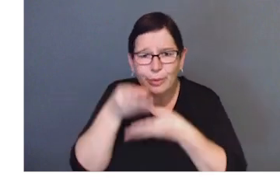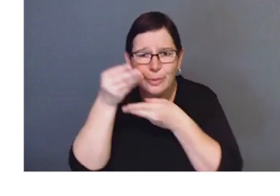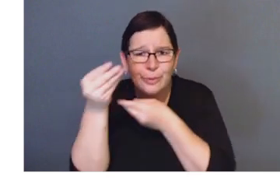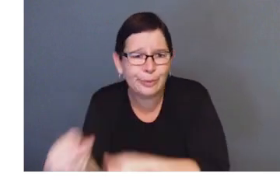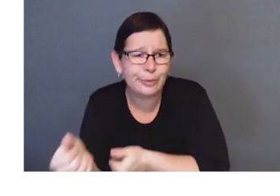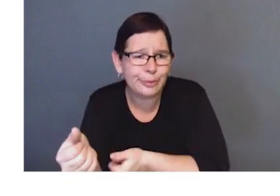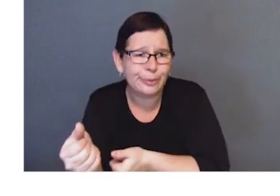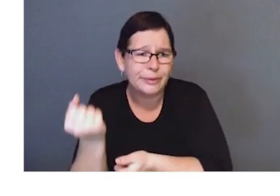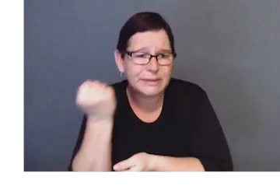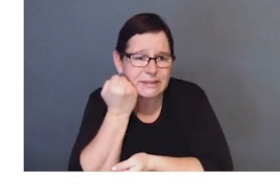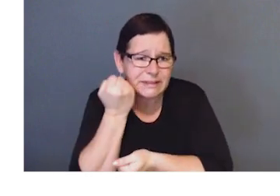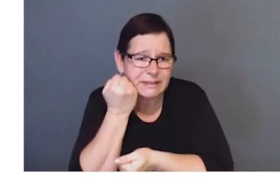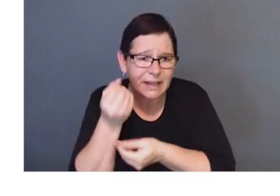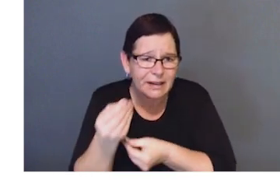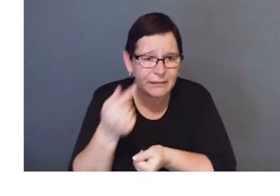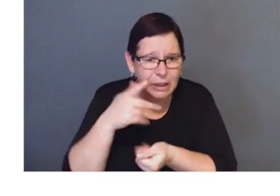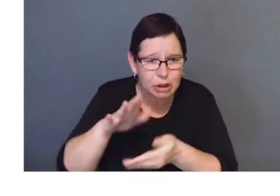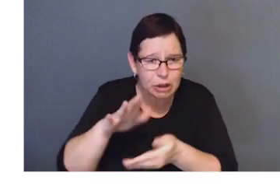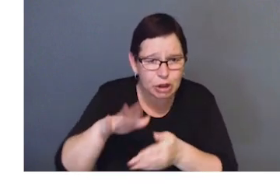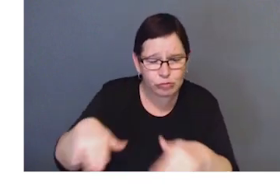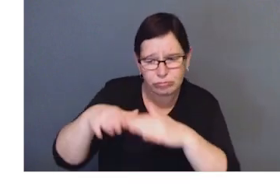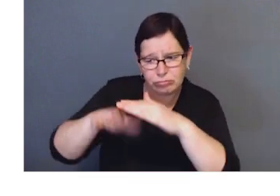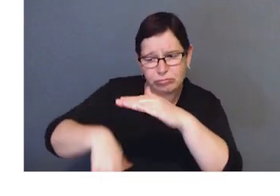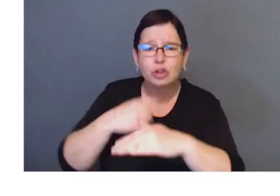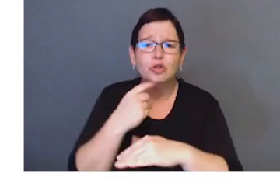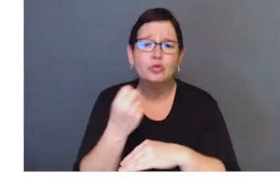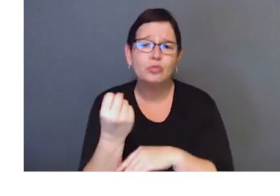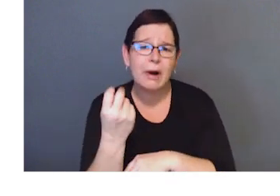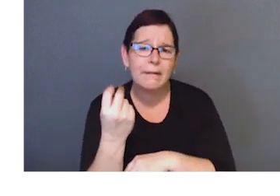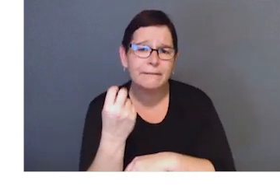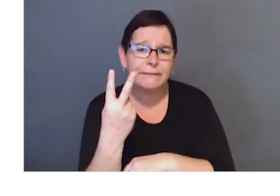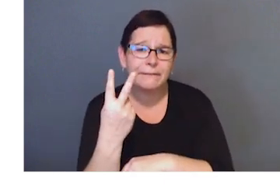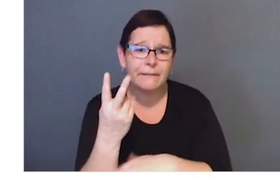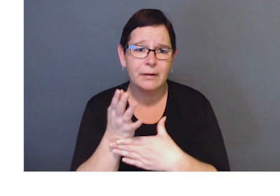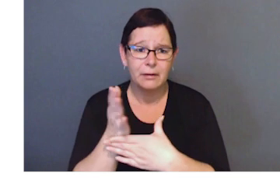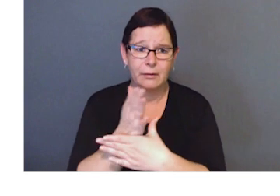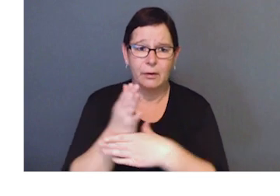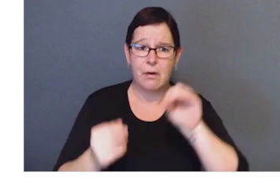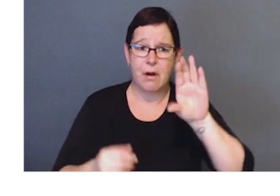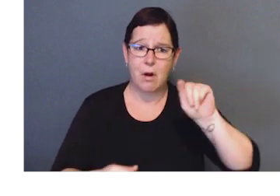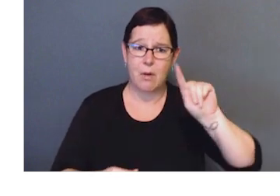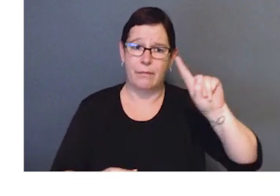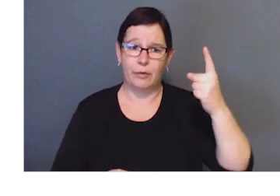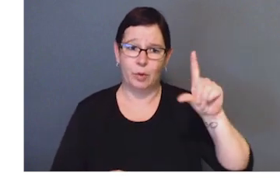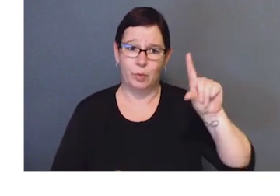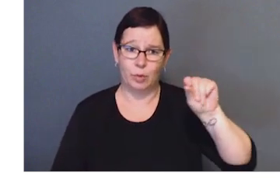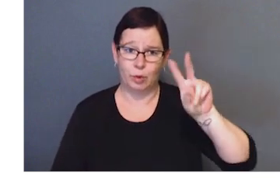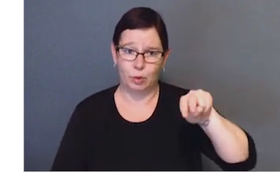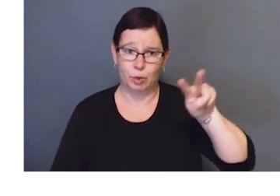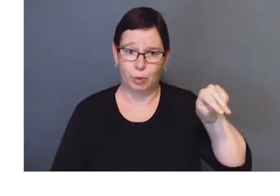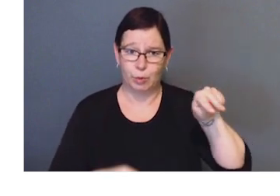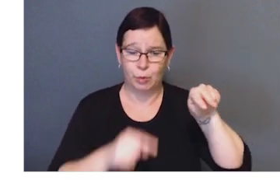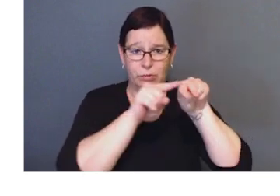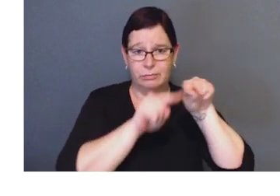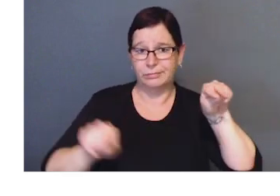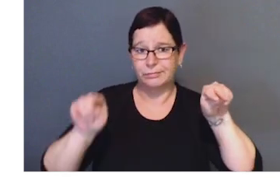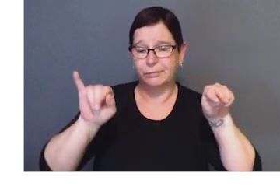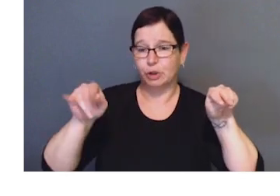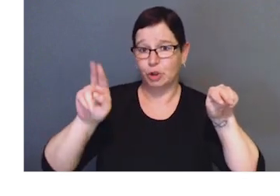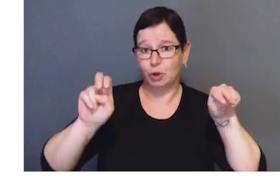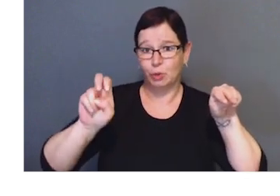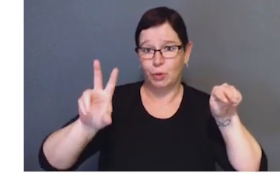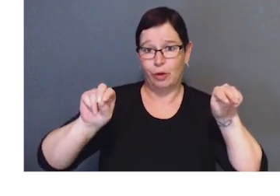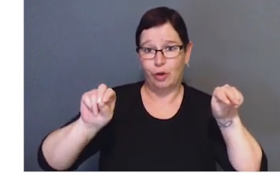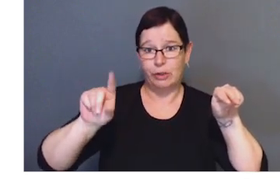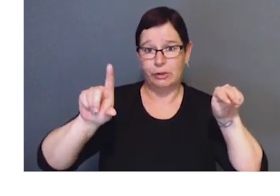under 12 between October 1st, 2022 and June 30th, 2023.